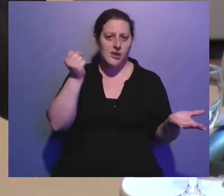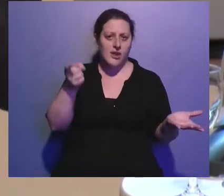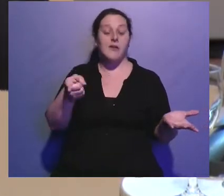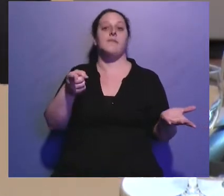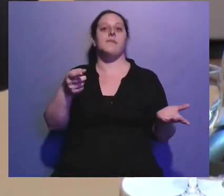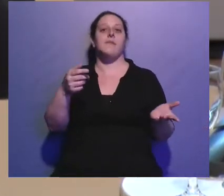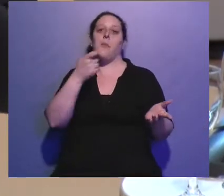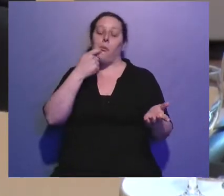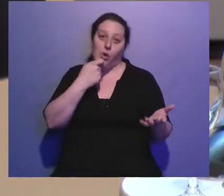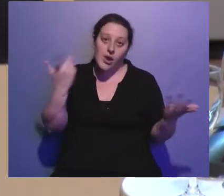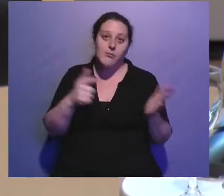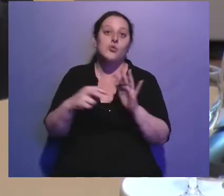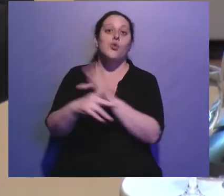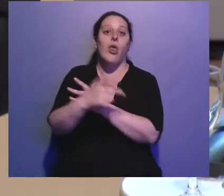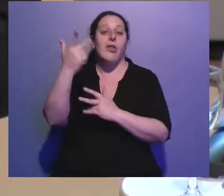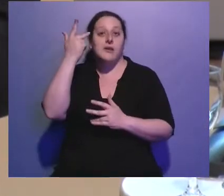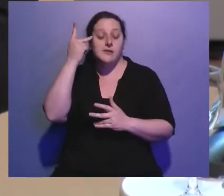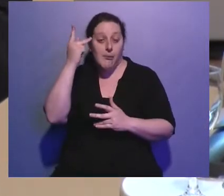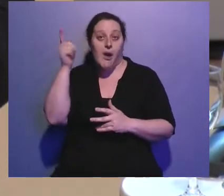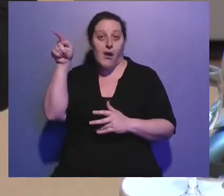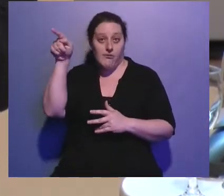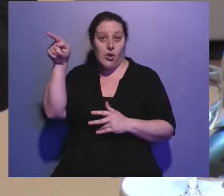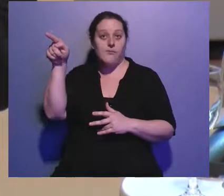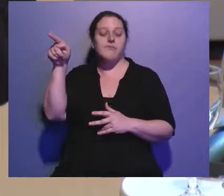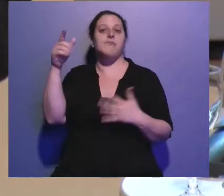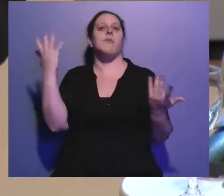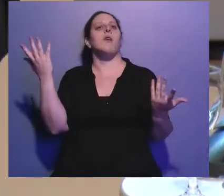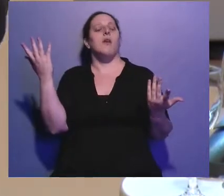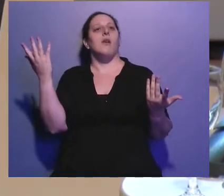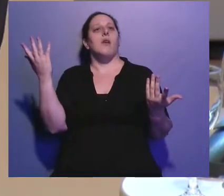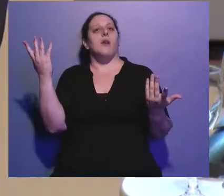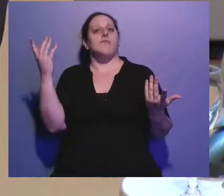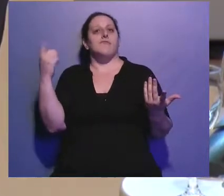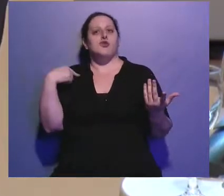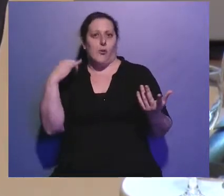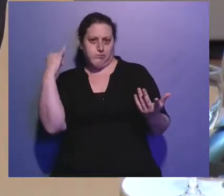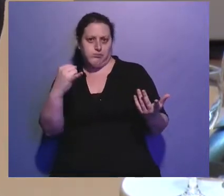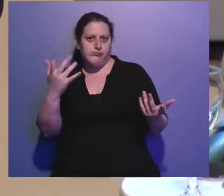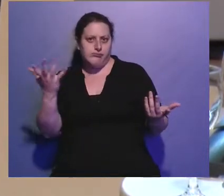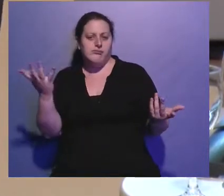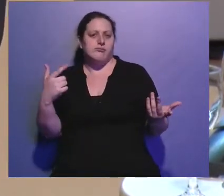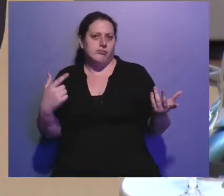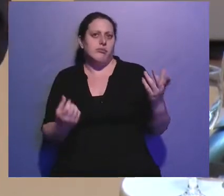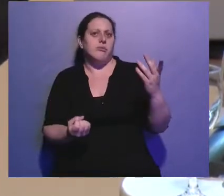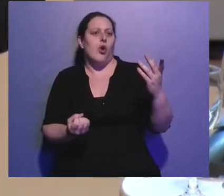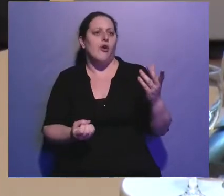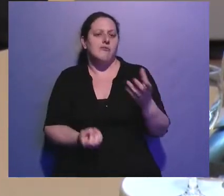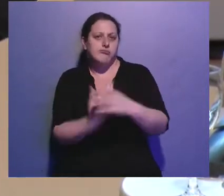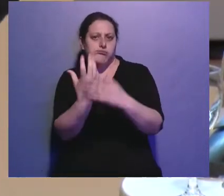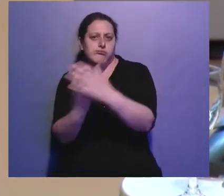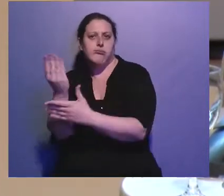knowledge on how to enforce it. In the city of Sao Paulo, we have set up